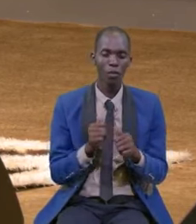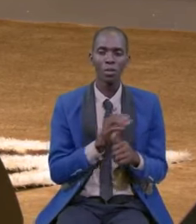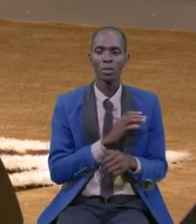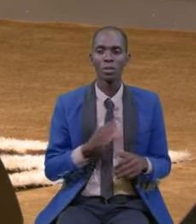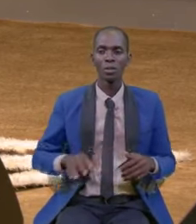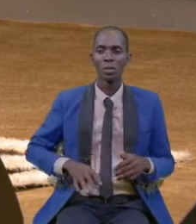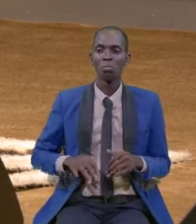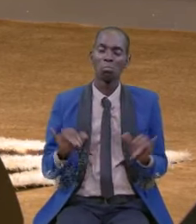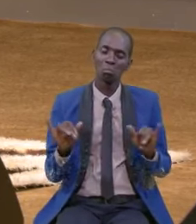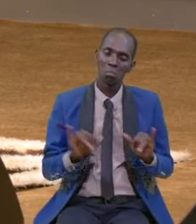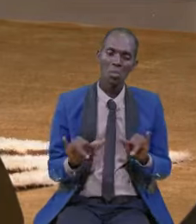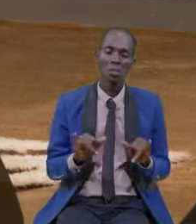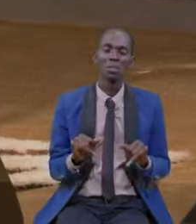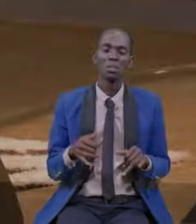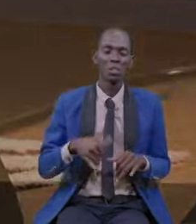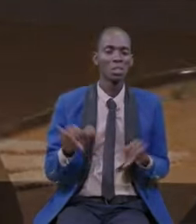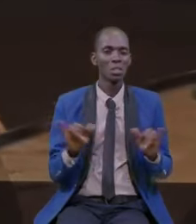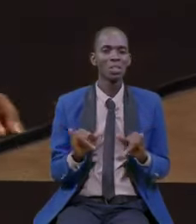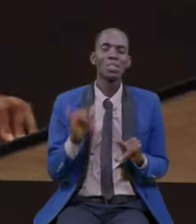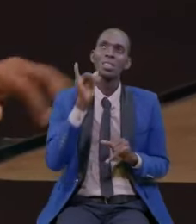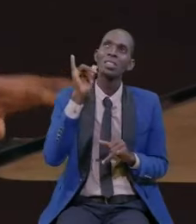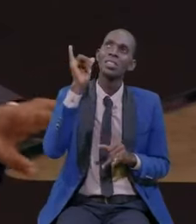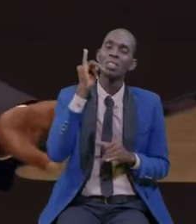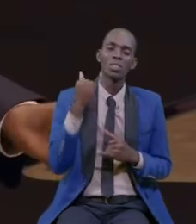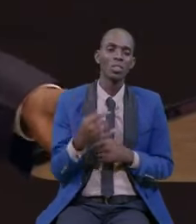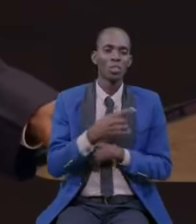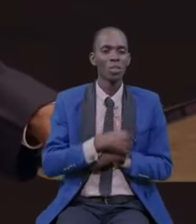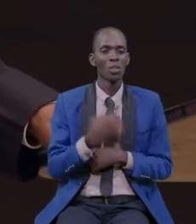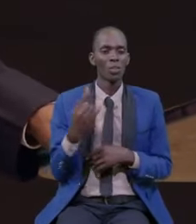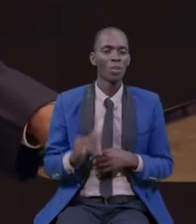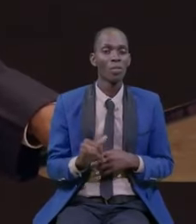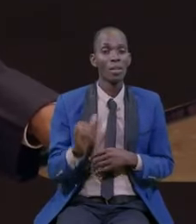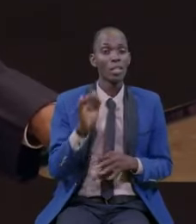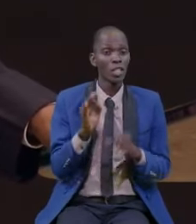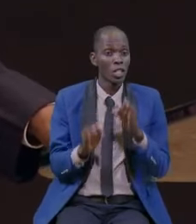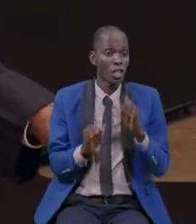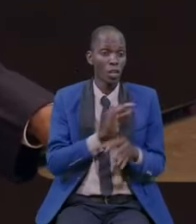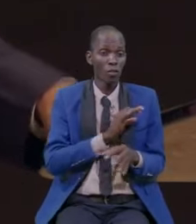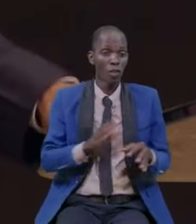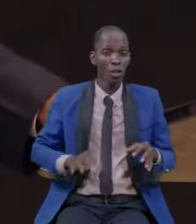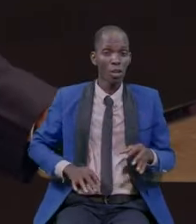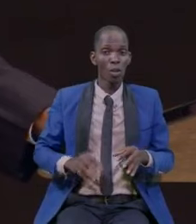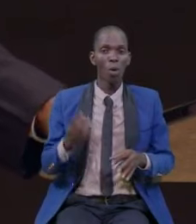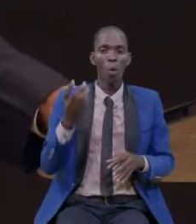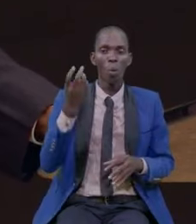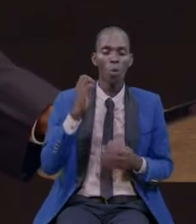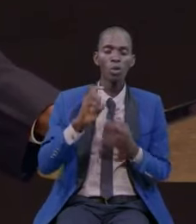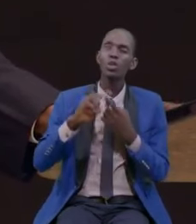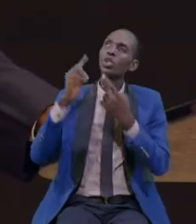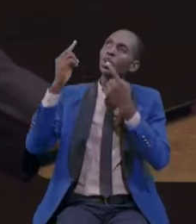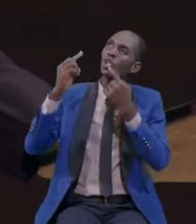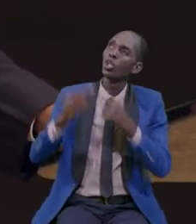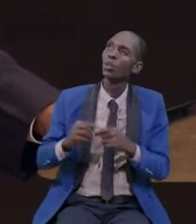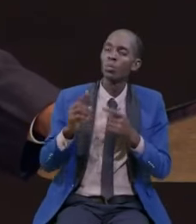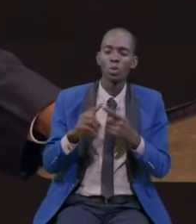still the same yes a day today and forever if Christ were to come to the at today what